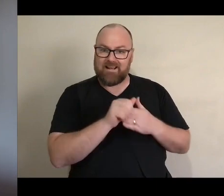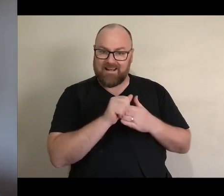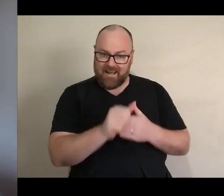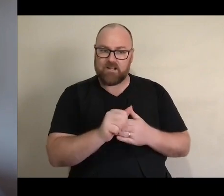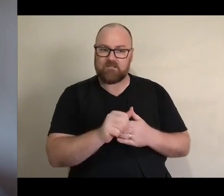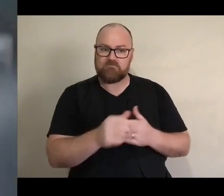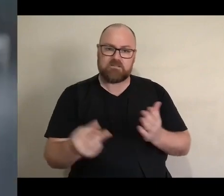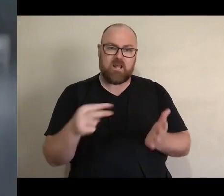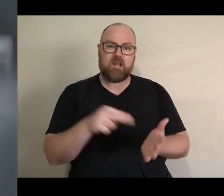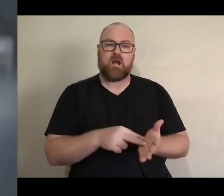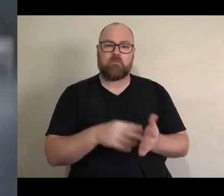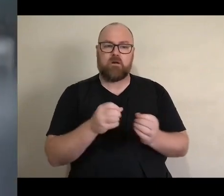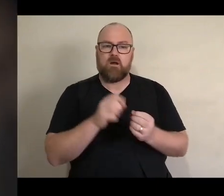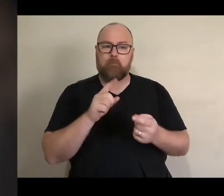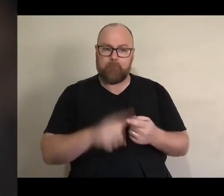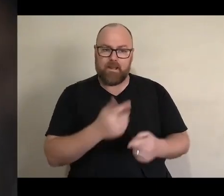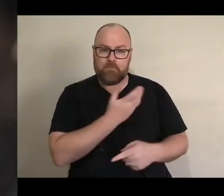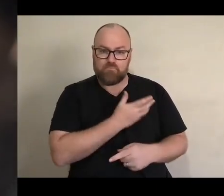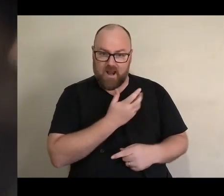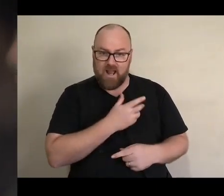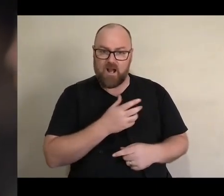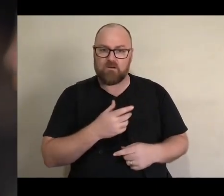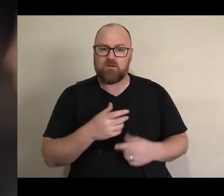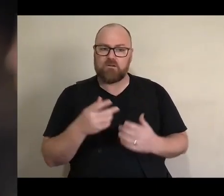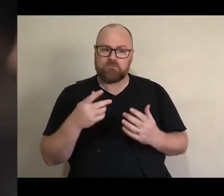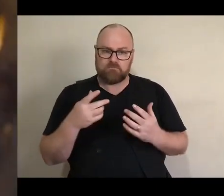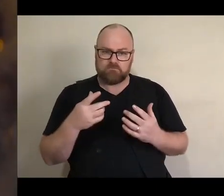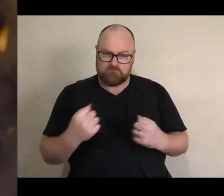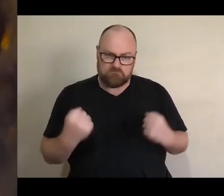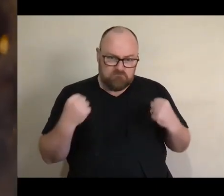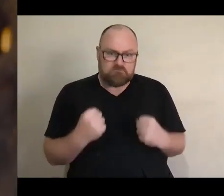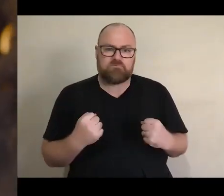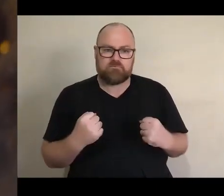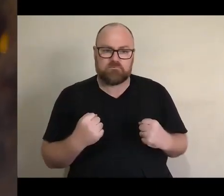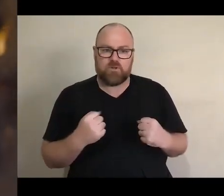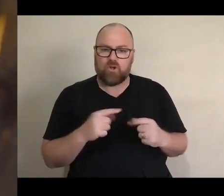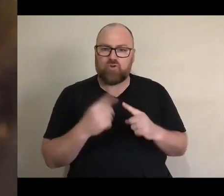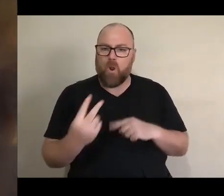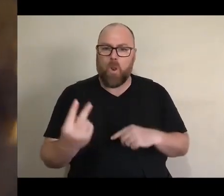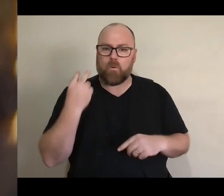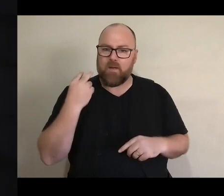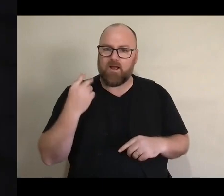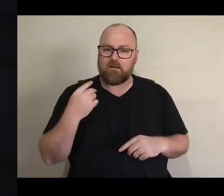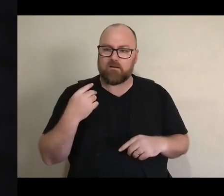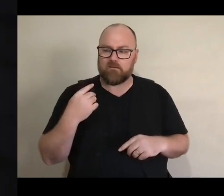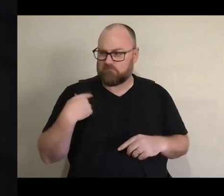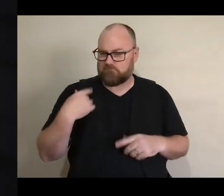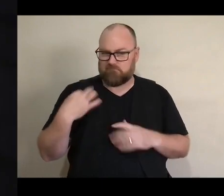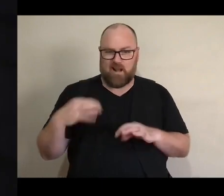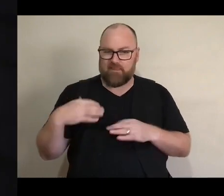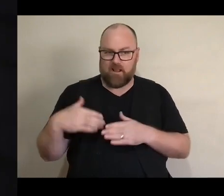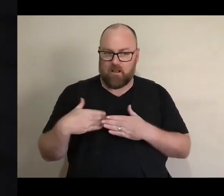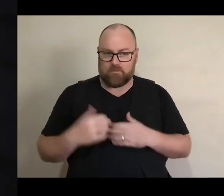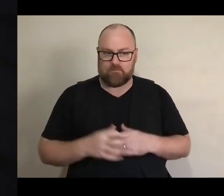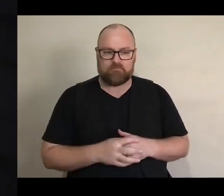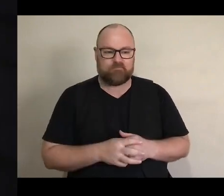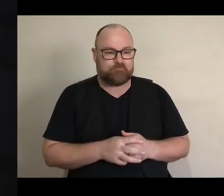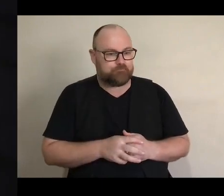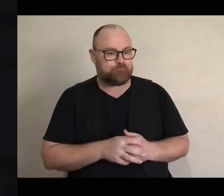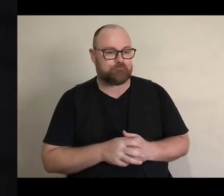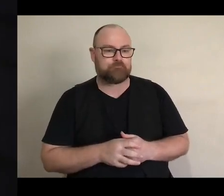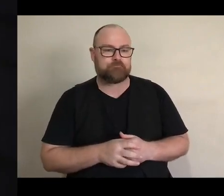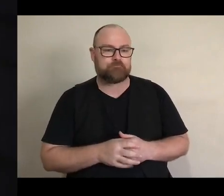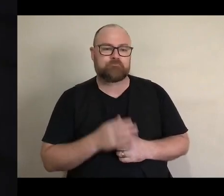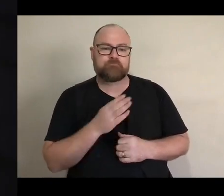talk the talk, walk the walk, but don't look back, because whatever's back there is not doing nothing for you. The teachings